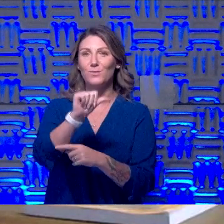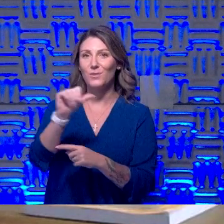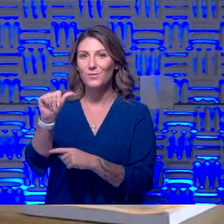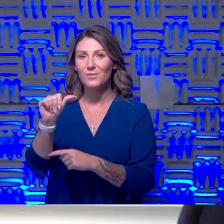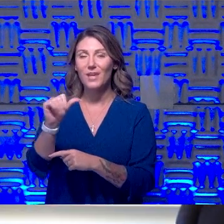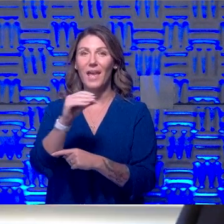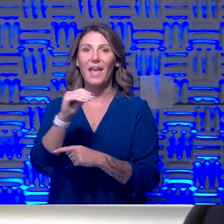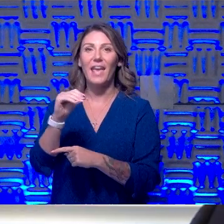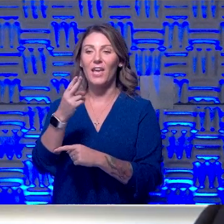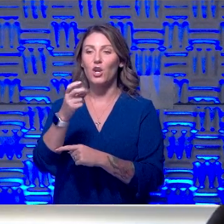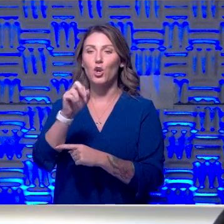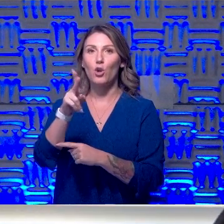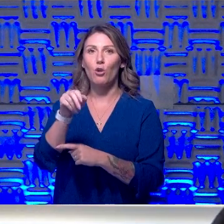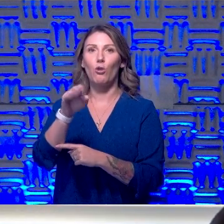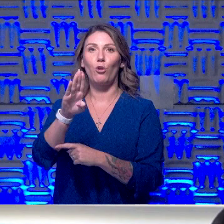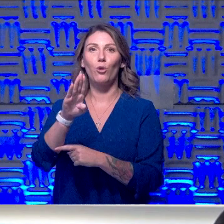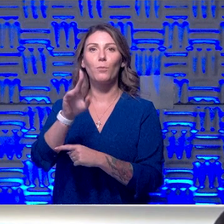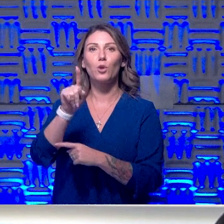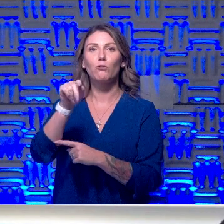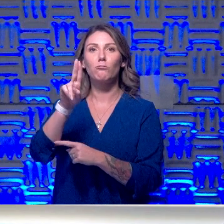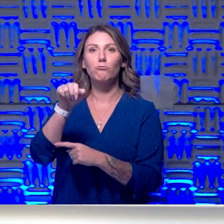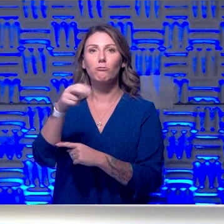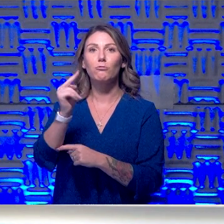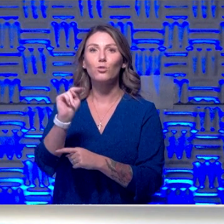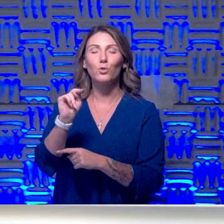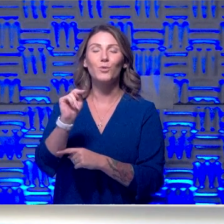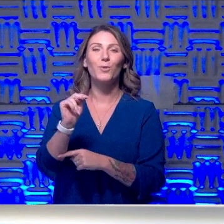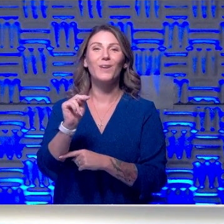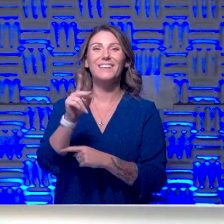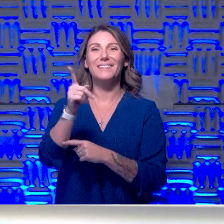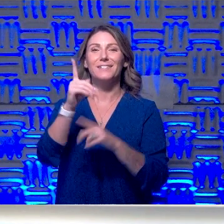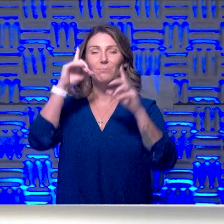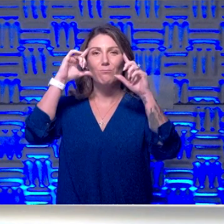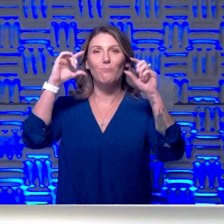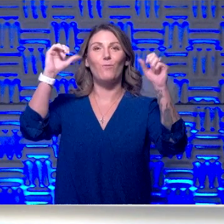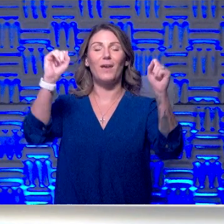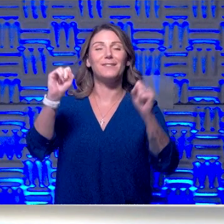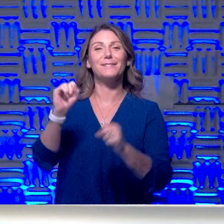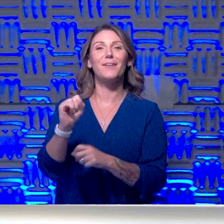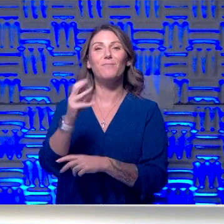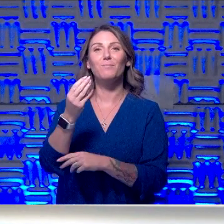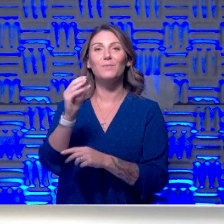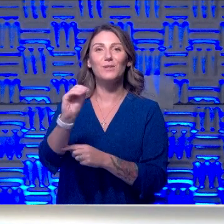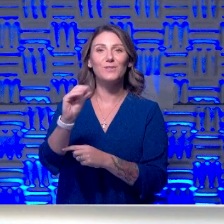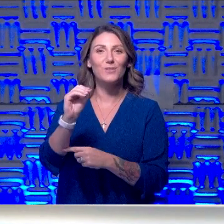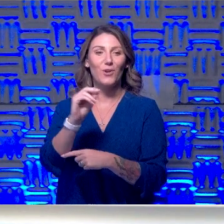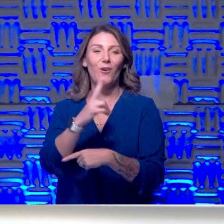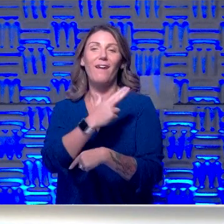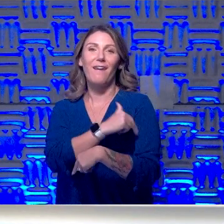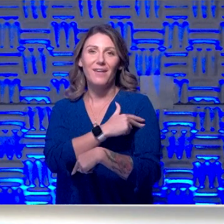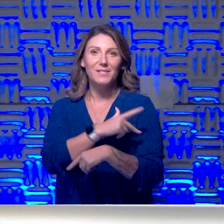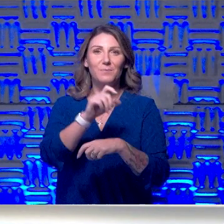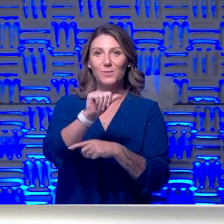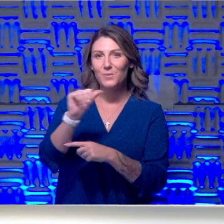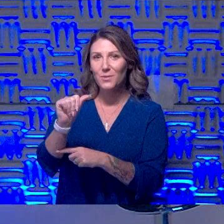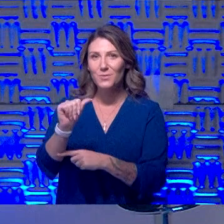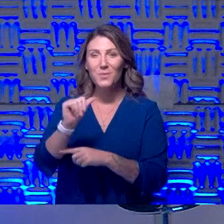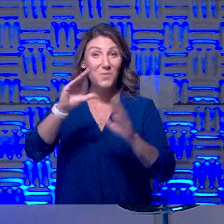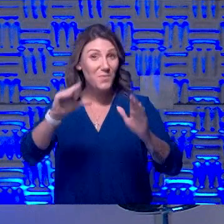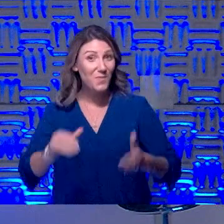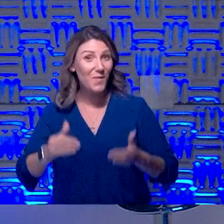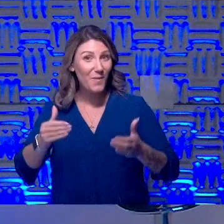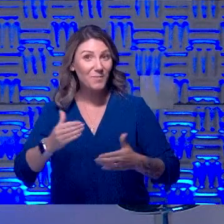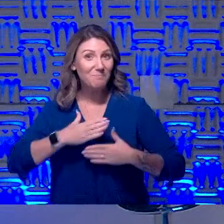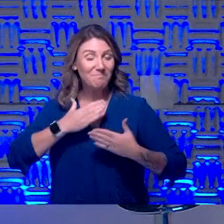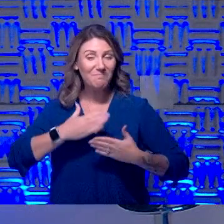Herb Kuhn, who is the president and CEO of the Missouri Hospital Association. Gentlemen, welcome. We're delighted to have you with us today.